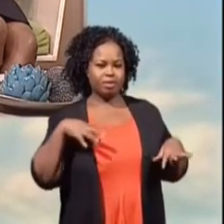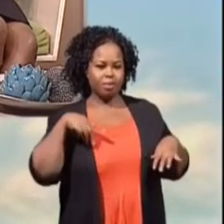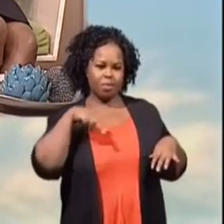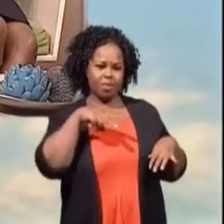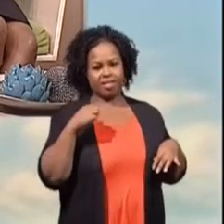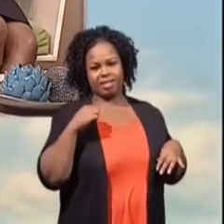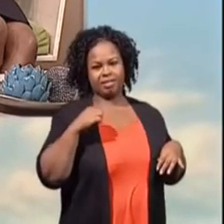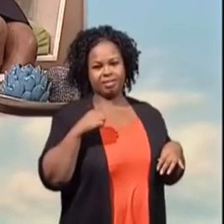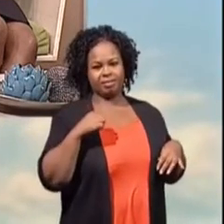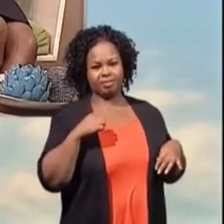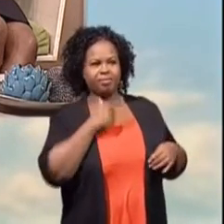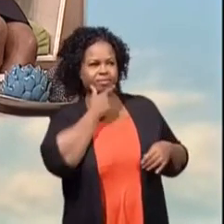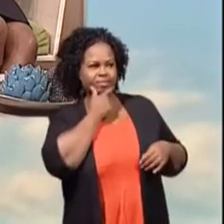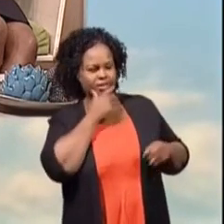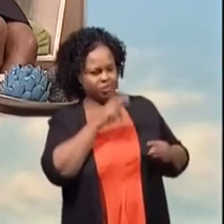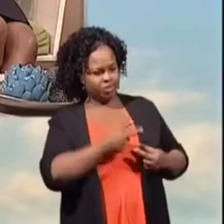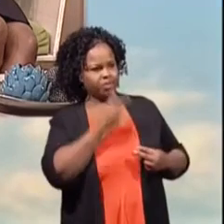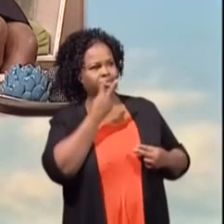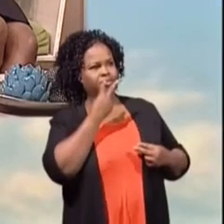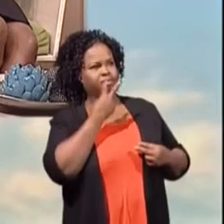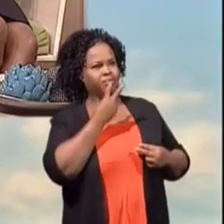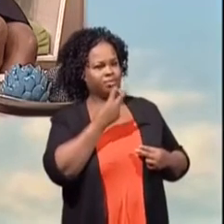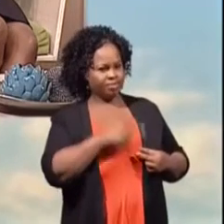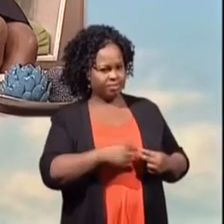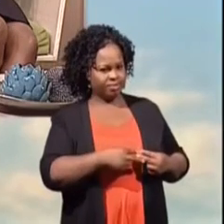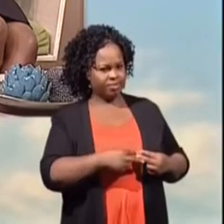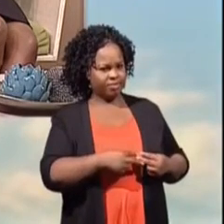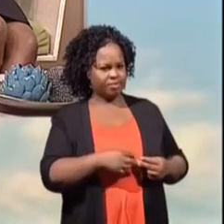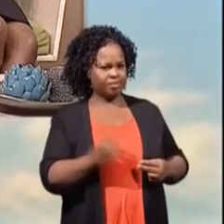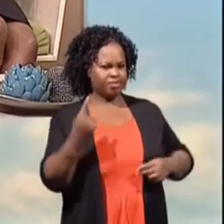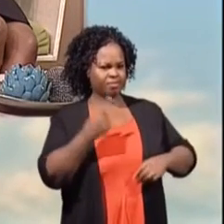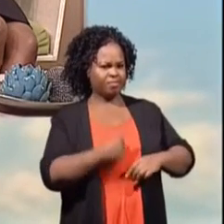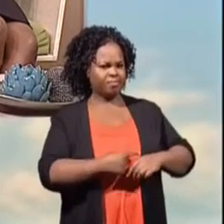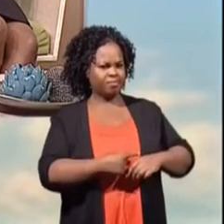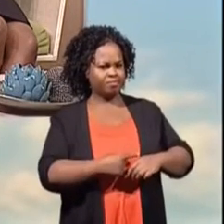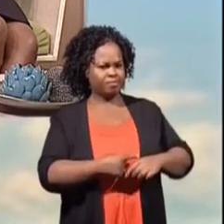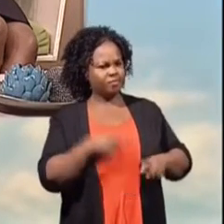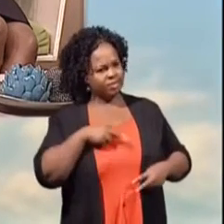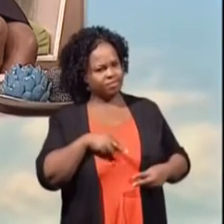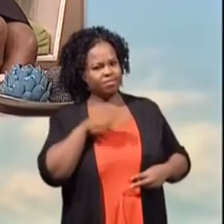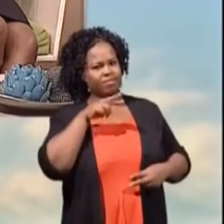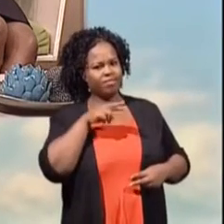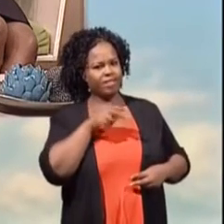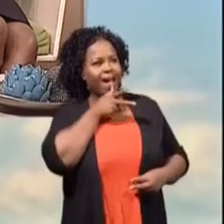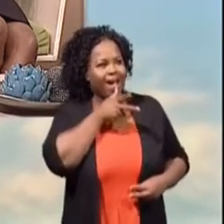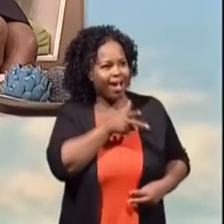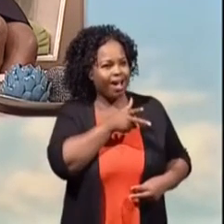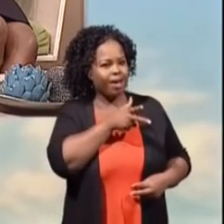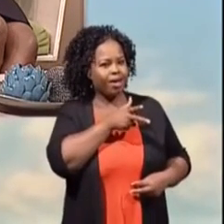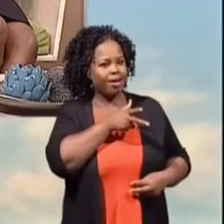started walking his own angibheka One time ngiyangena yabheka athi